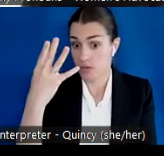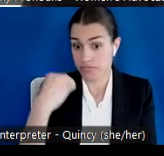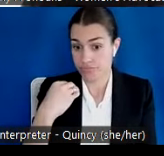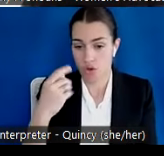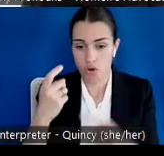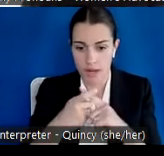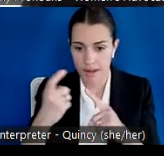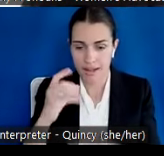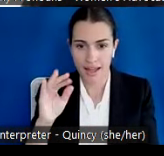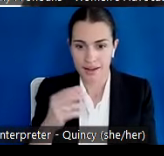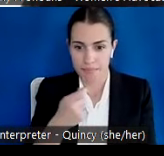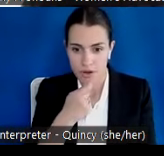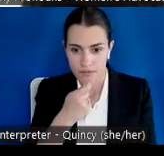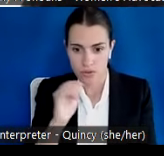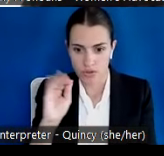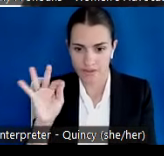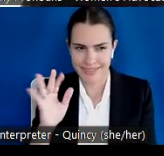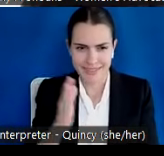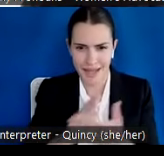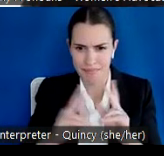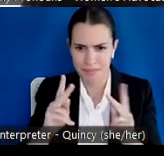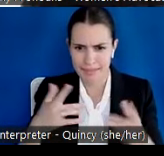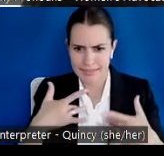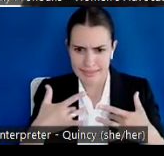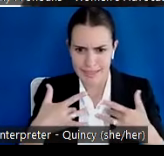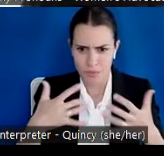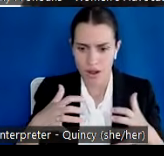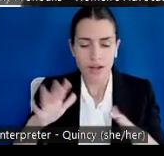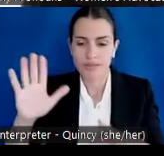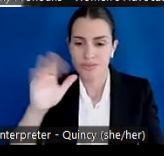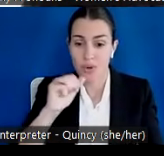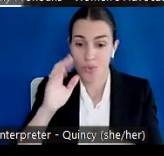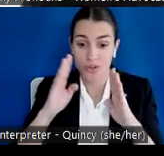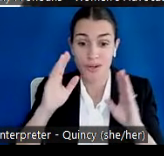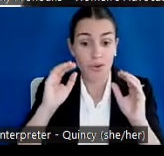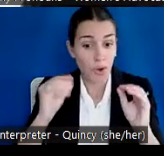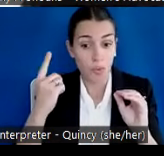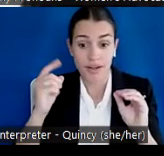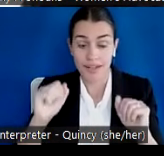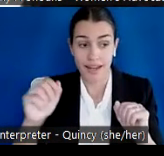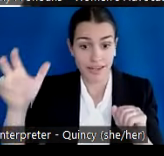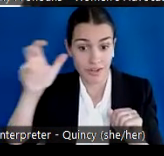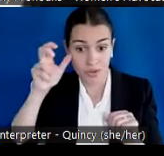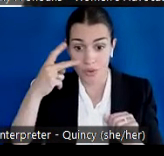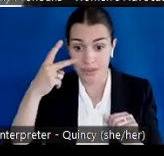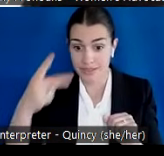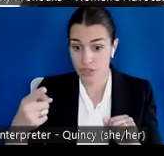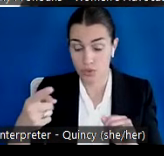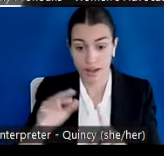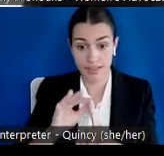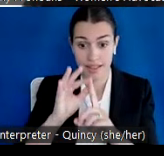Sometimes we get concerns or questions about that, so no worries. No one can hear or see the attendees at this time unless you